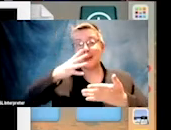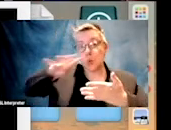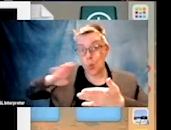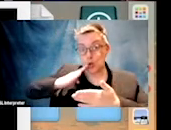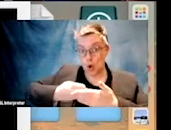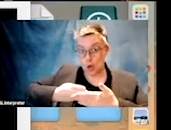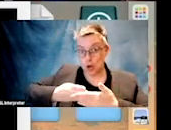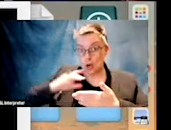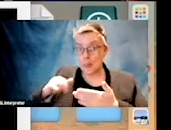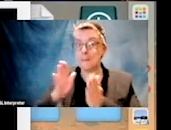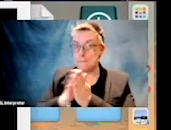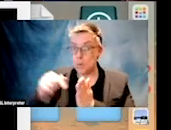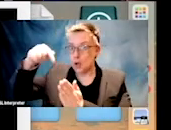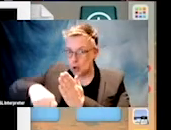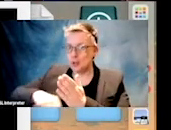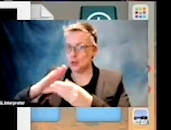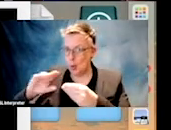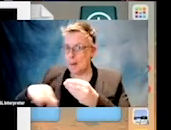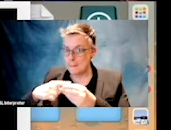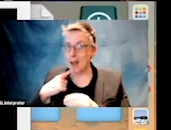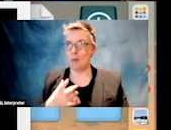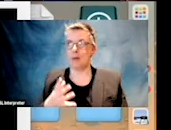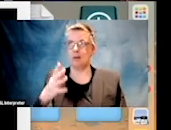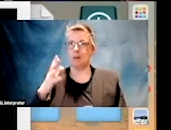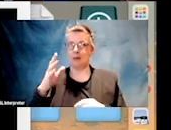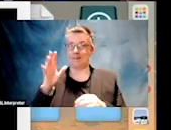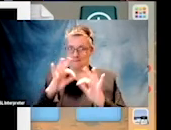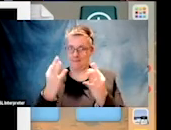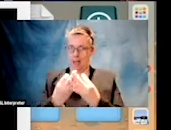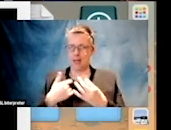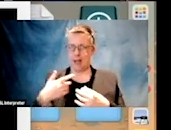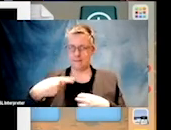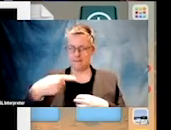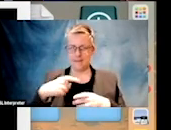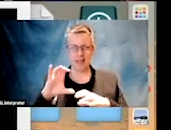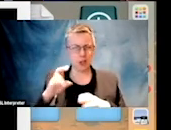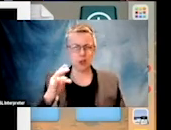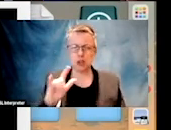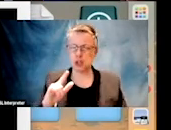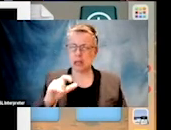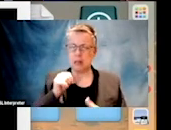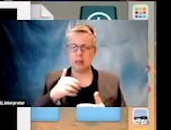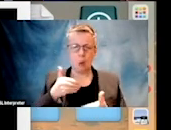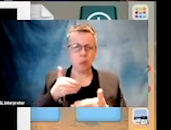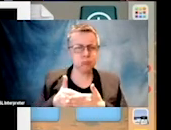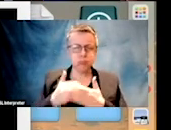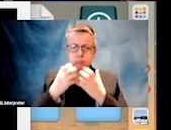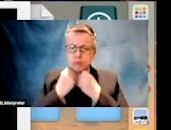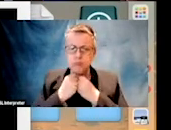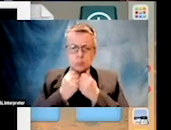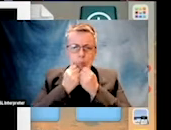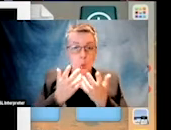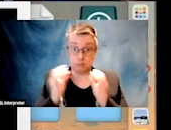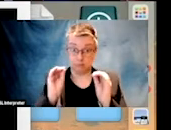which is what the book is about is about the, the chill in that the complicated chill in that relationship. But the thing that